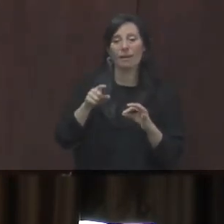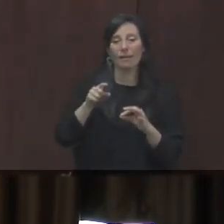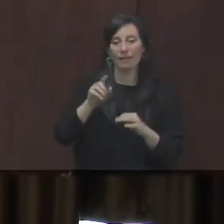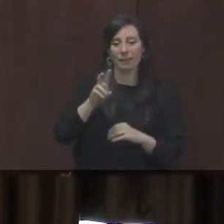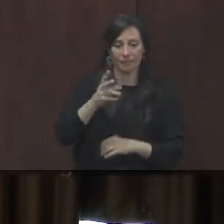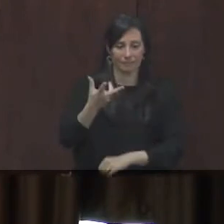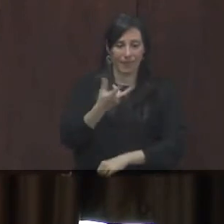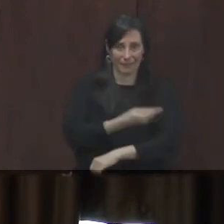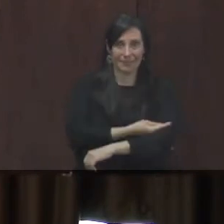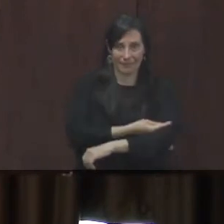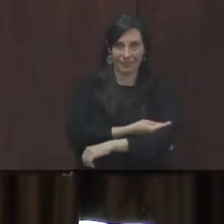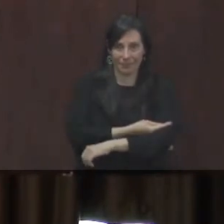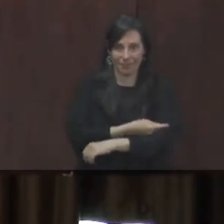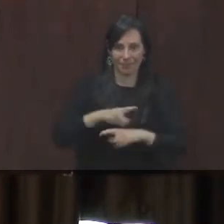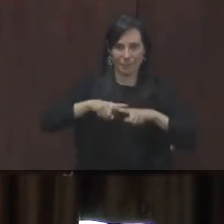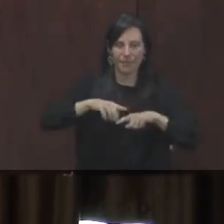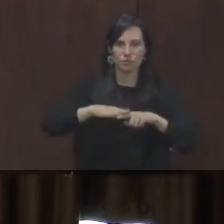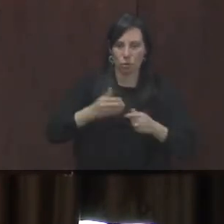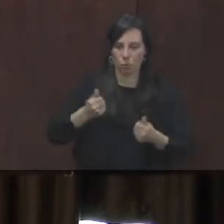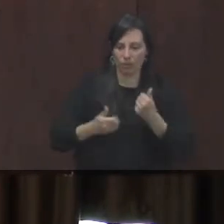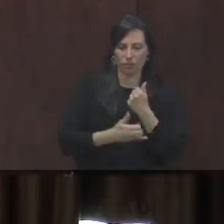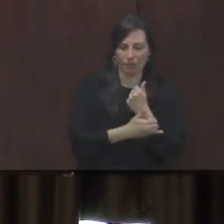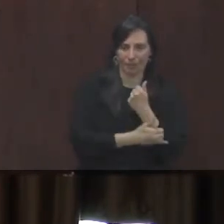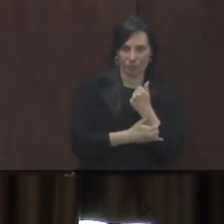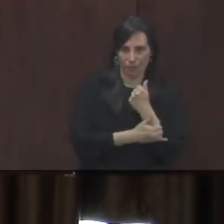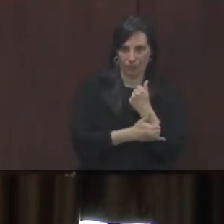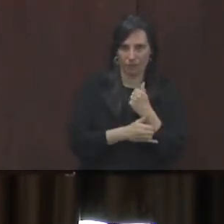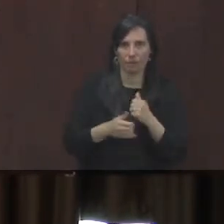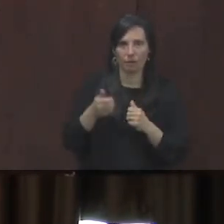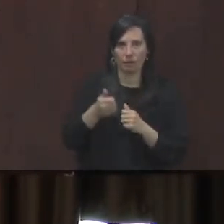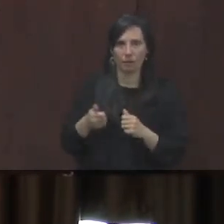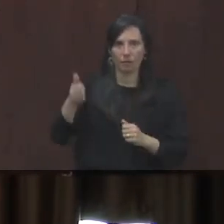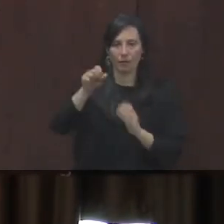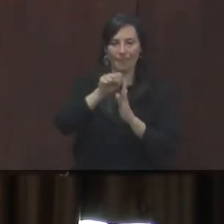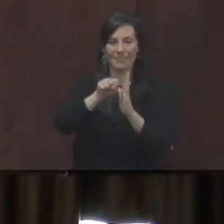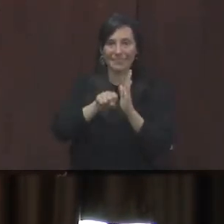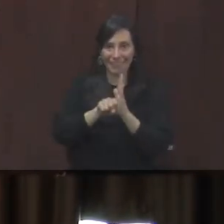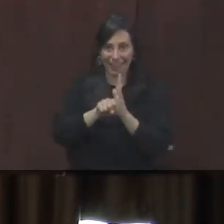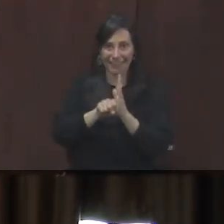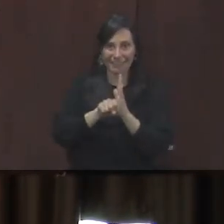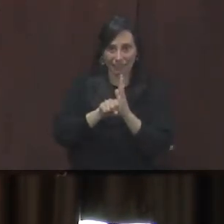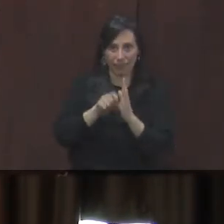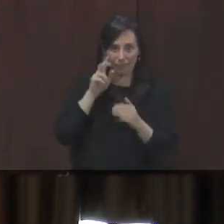look at the doses that we've received, they look at the doses that have gone to Mission Health System, and they look at